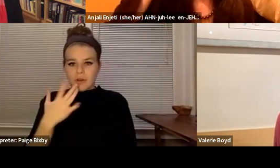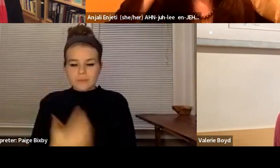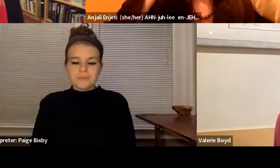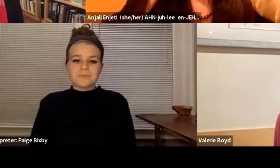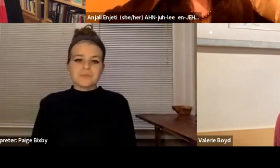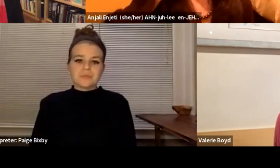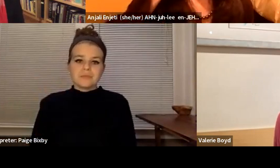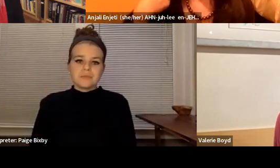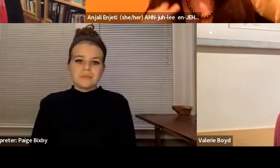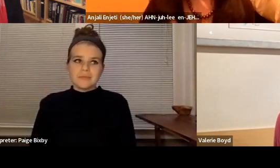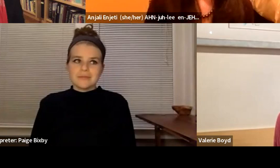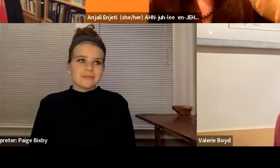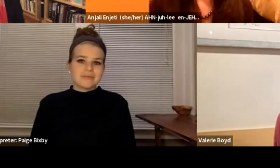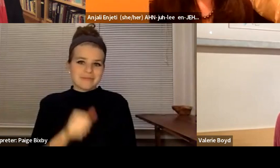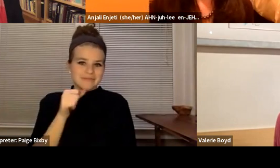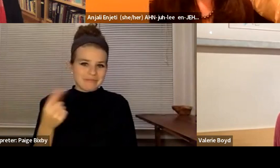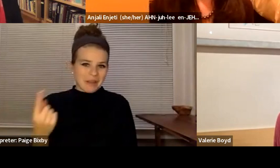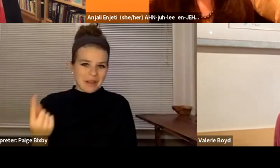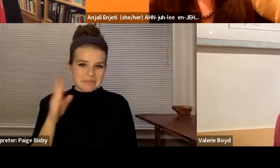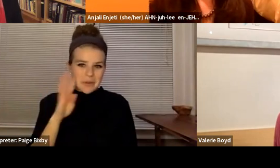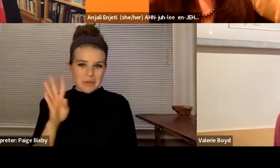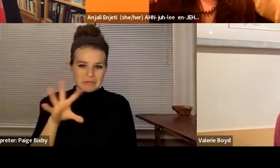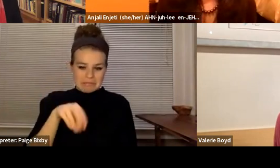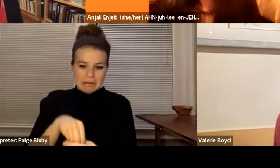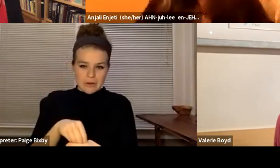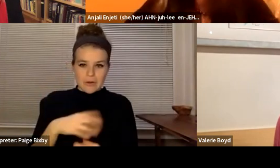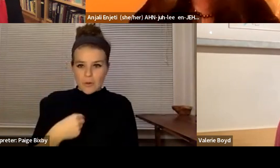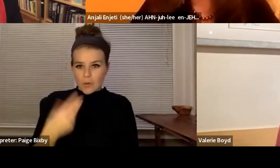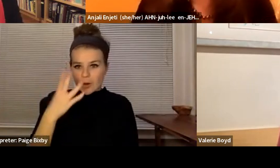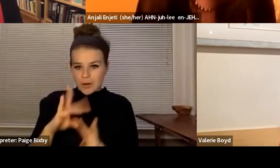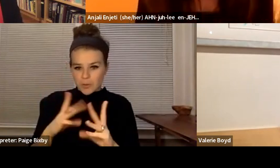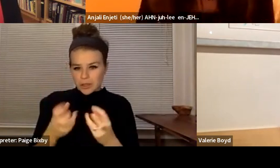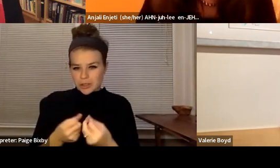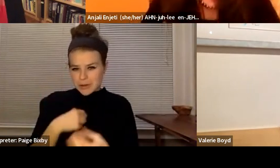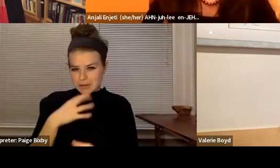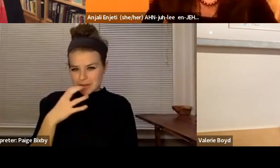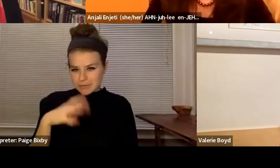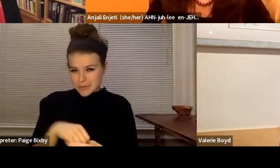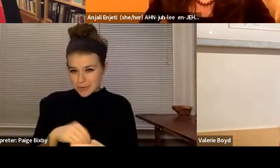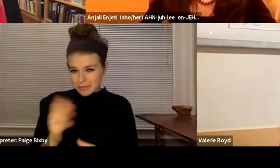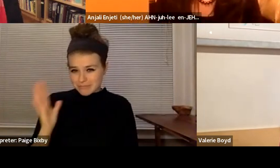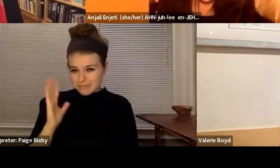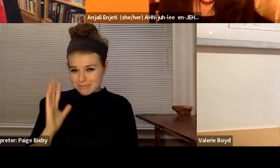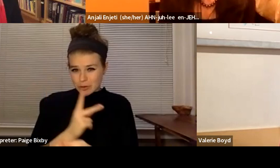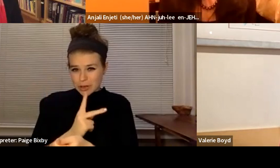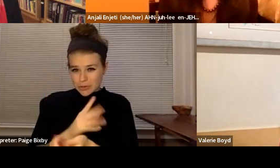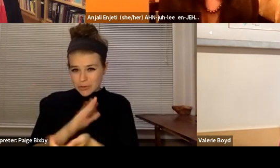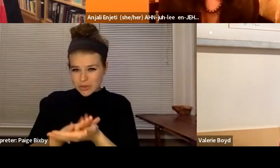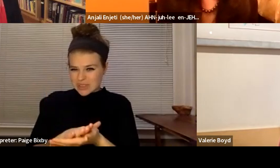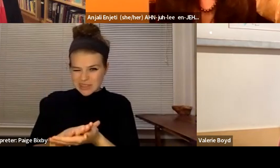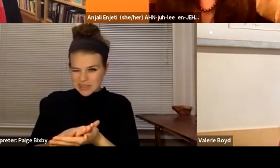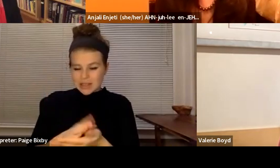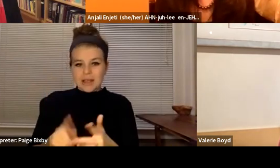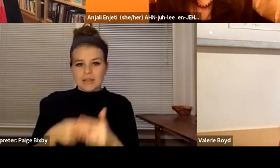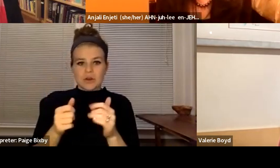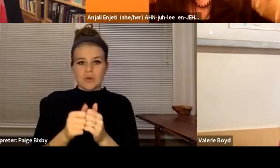It's not something I ever would have brought into the kind of white workshops I was in back in graduate school. And it's, you know, it starts with, this is